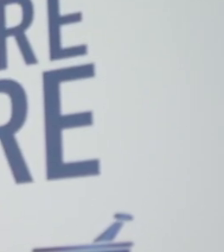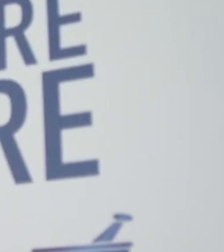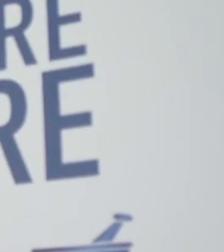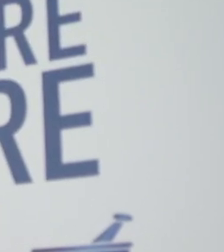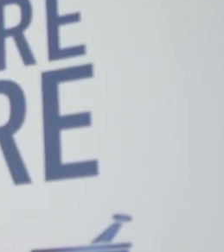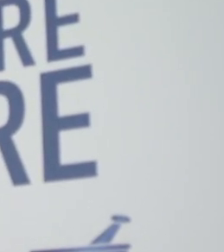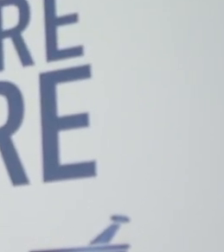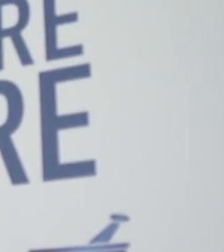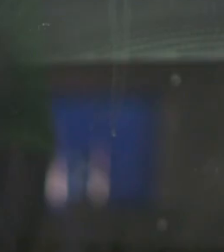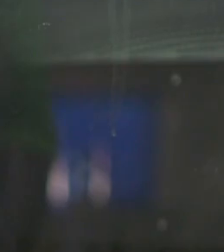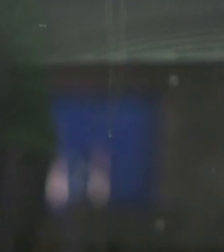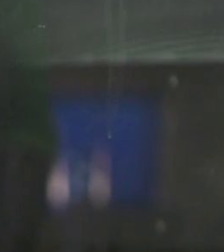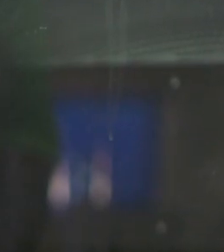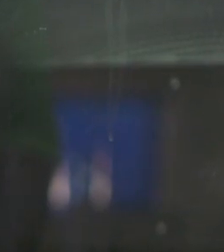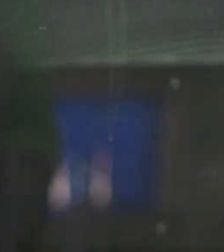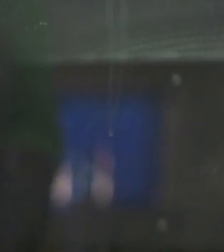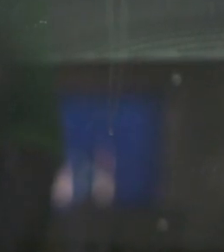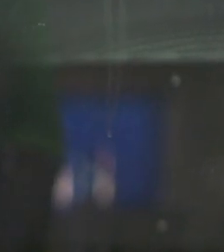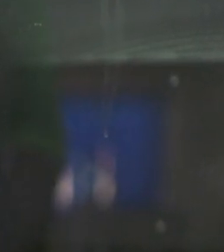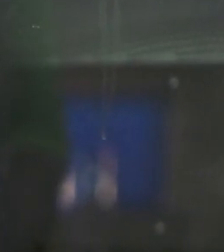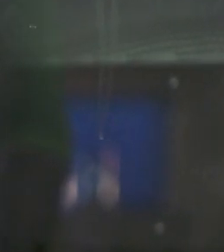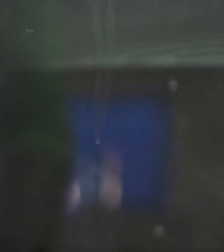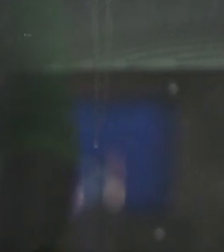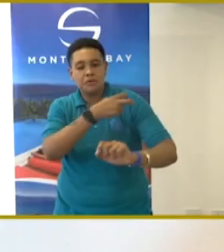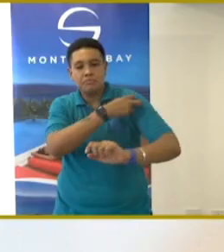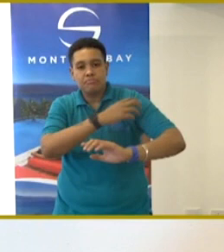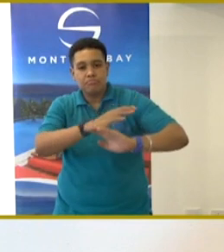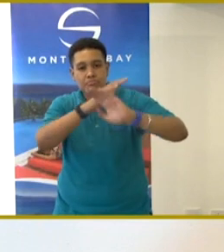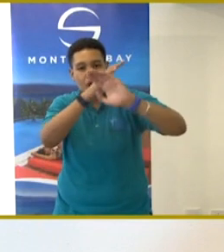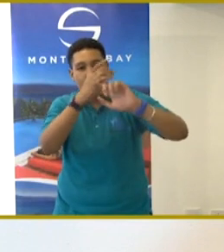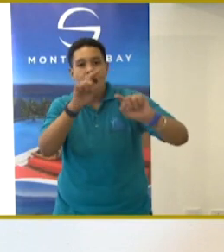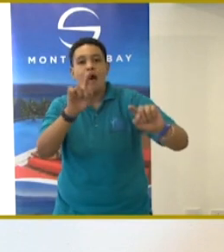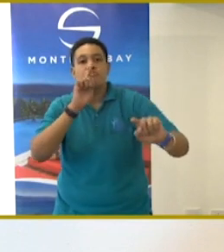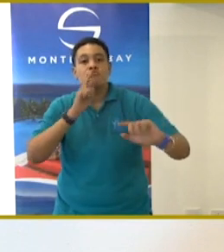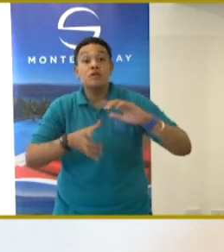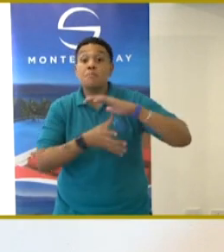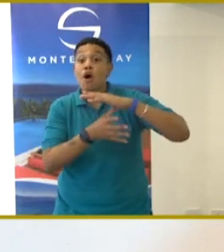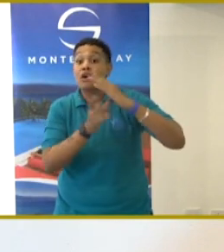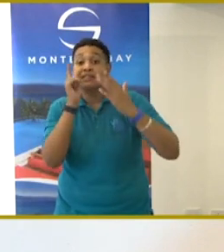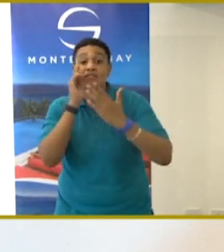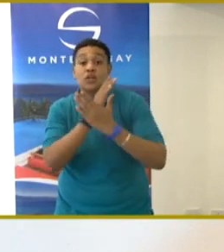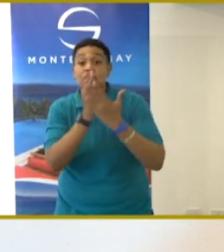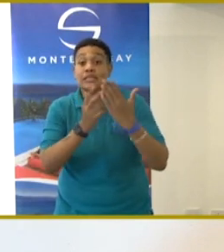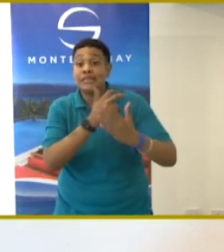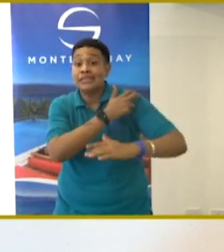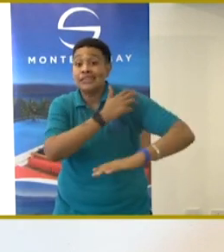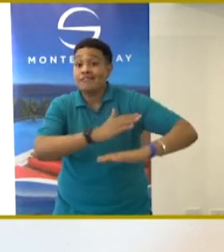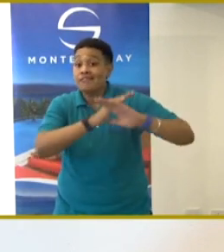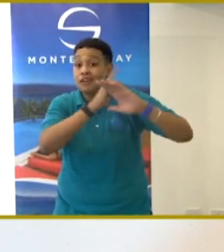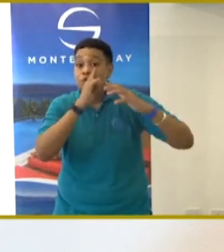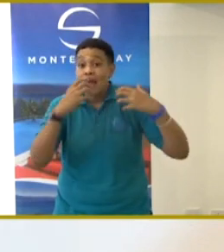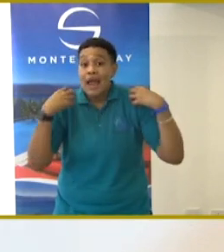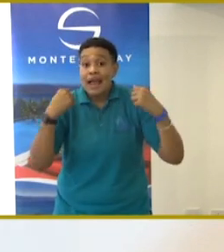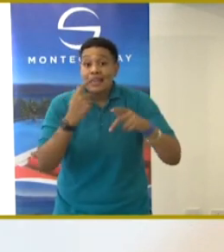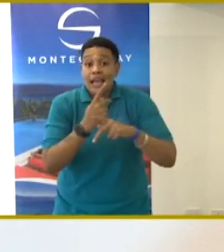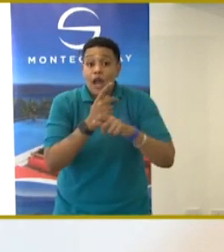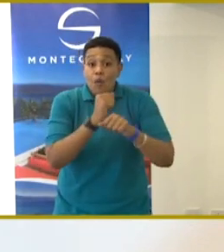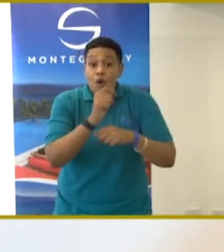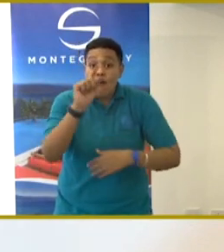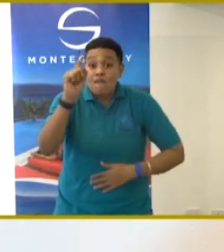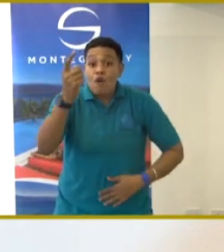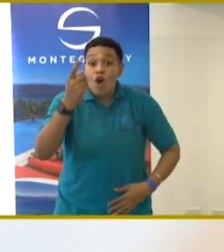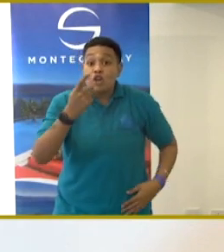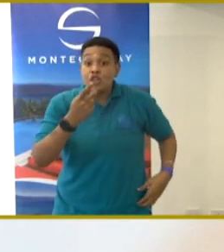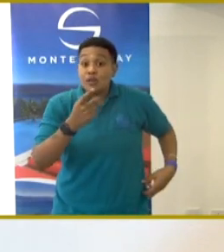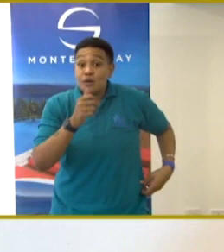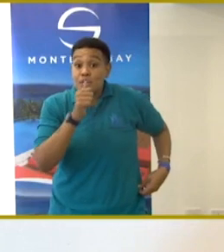the vaccine at public healthcare facilities across the island. The priority for this vaccine would be healthcare workers initially, pregnant